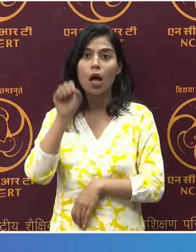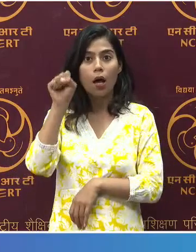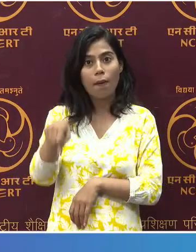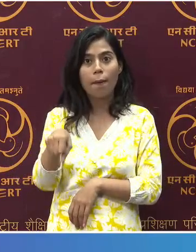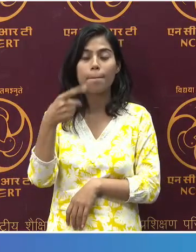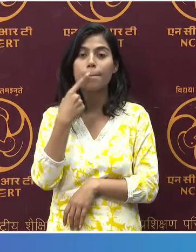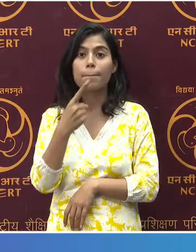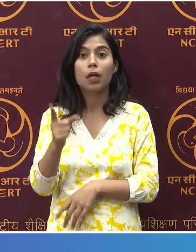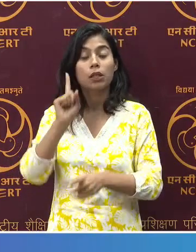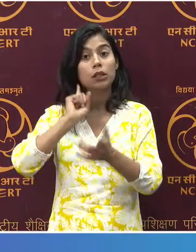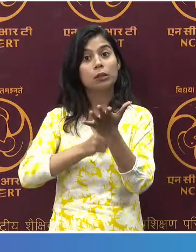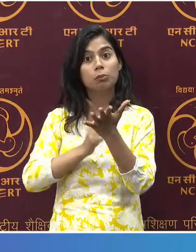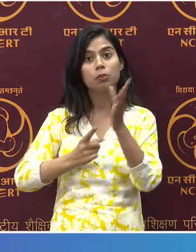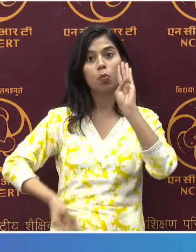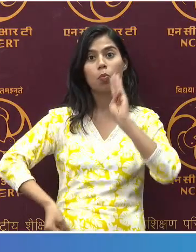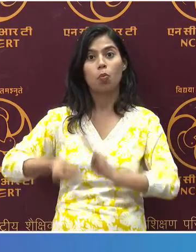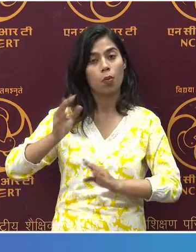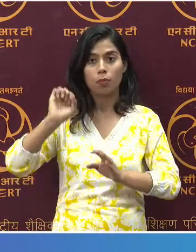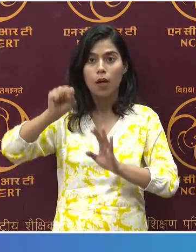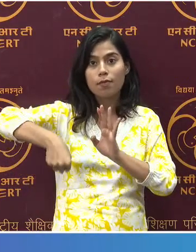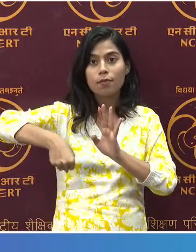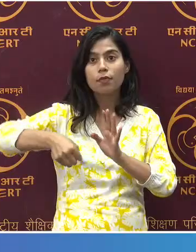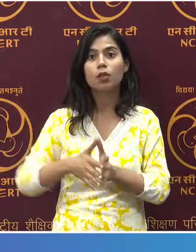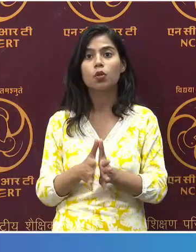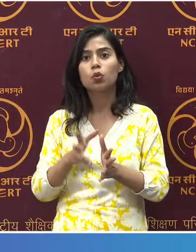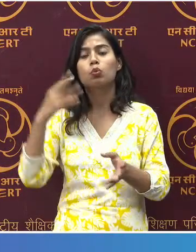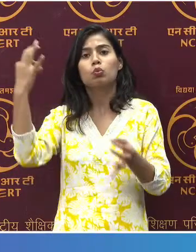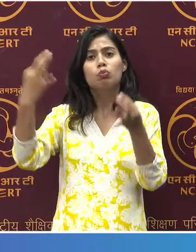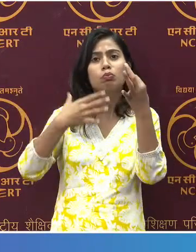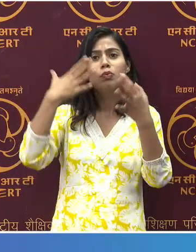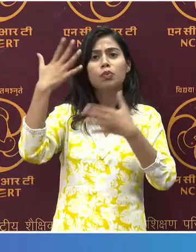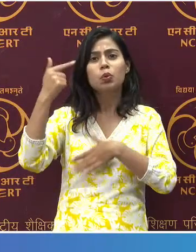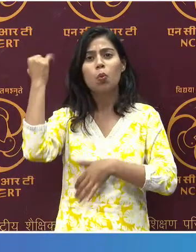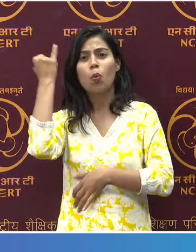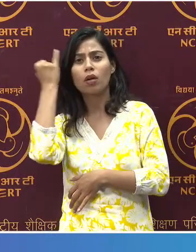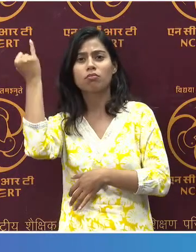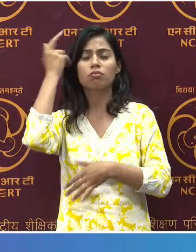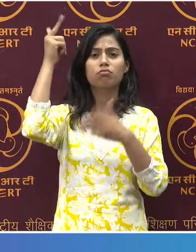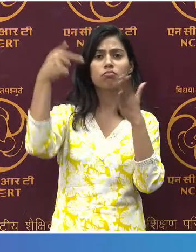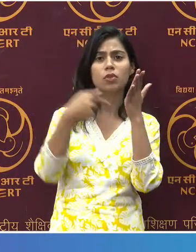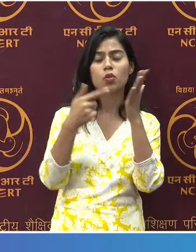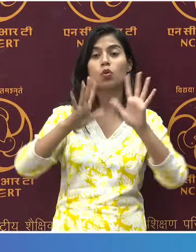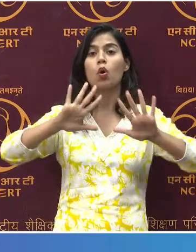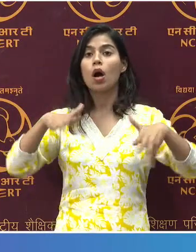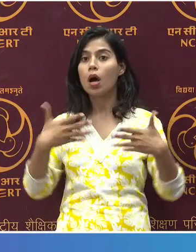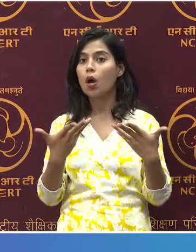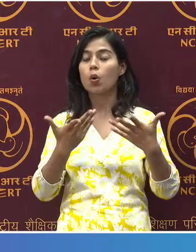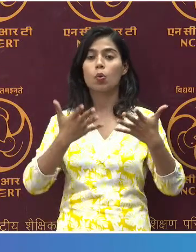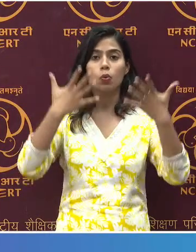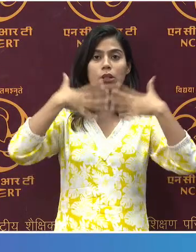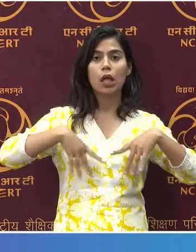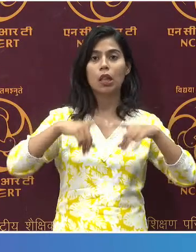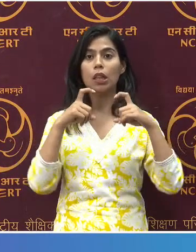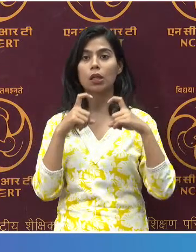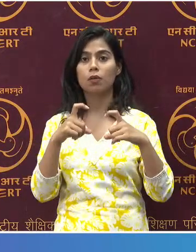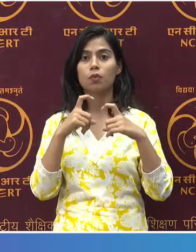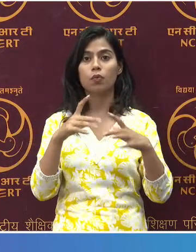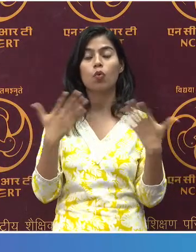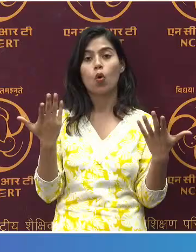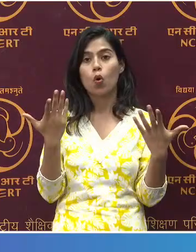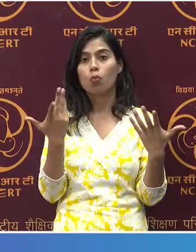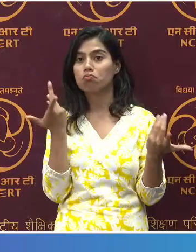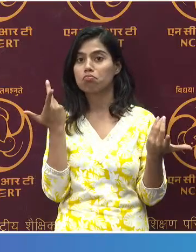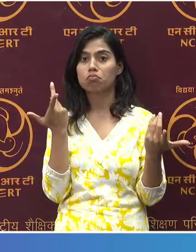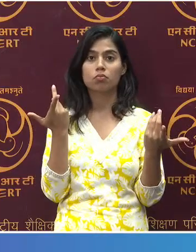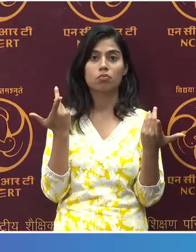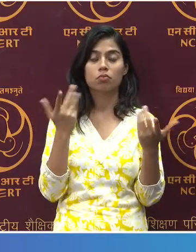and demands are going to be increased. Yes. So there will be a way how to save and protect the life for sustainable development of the future. There